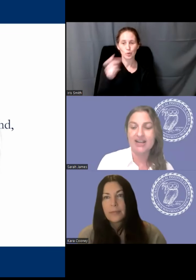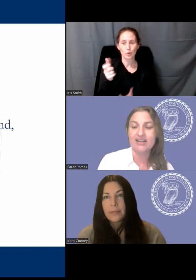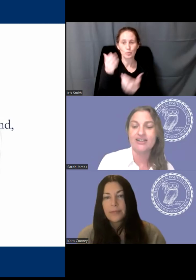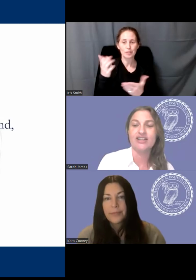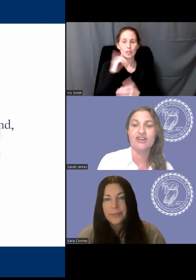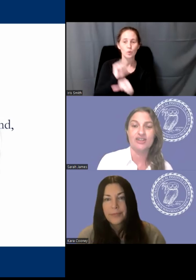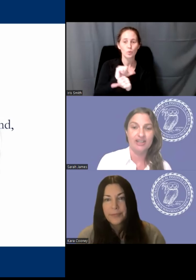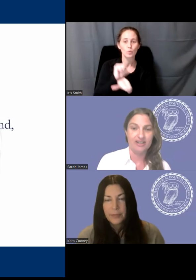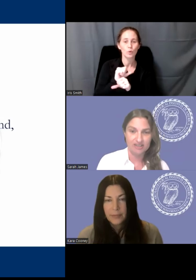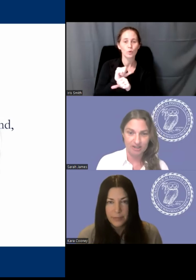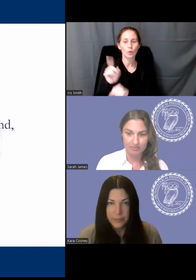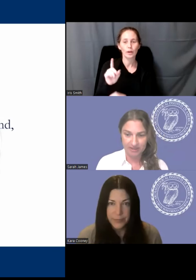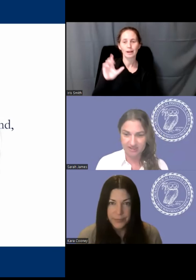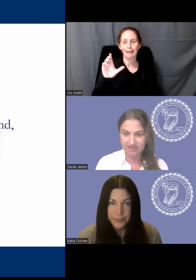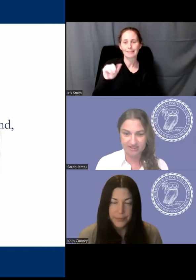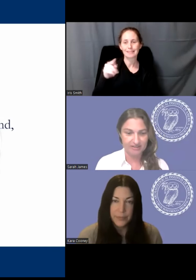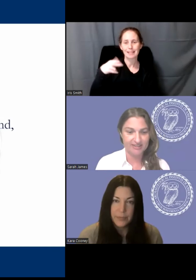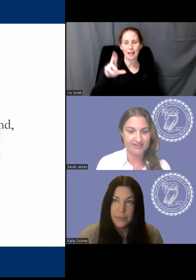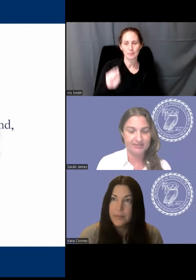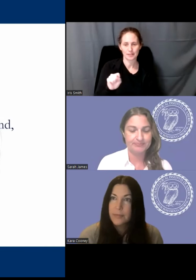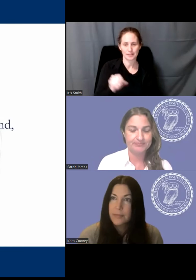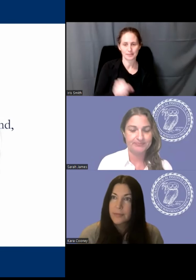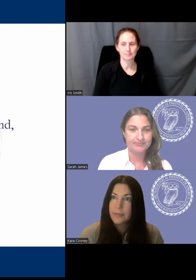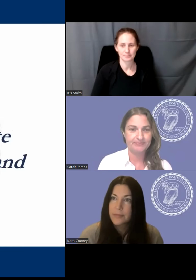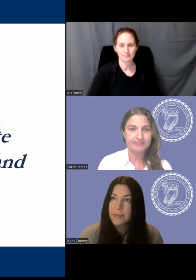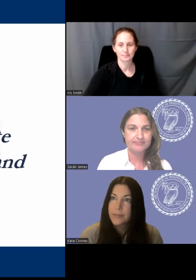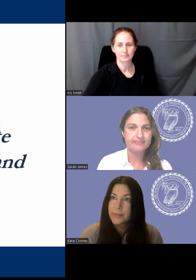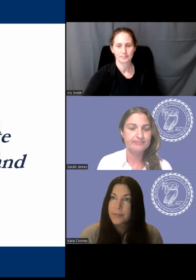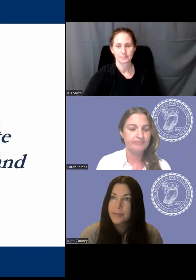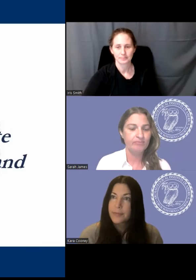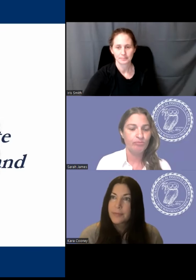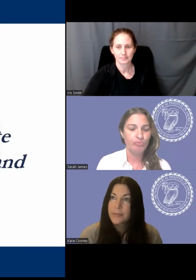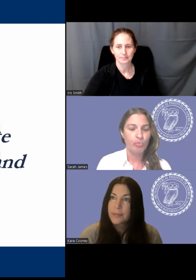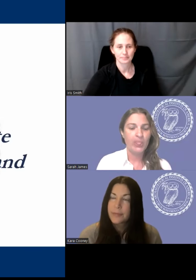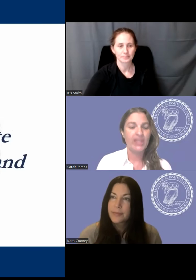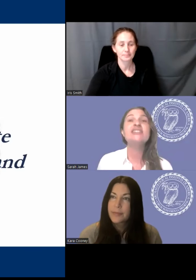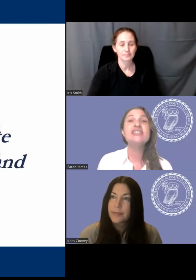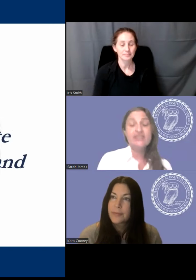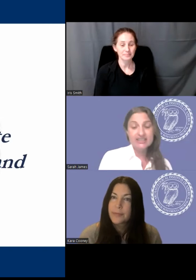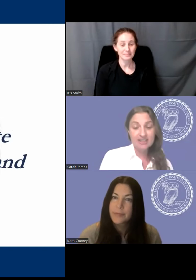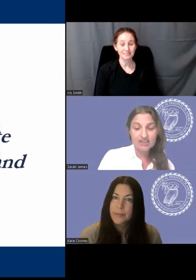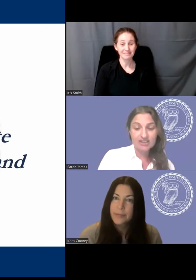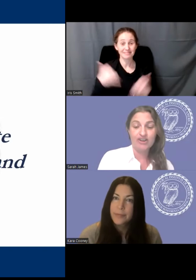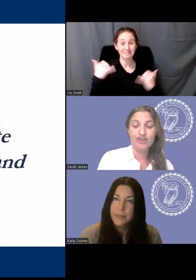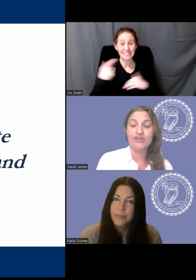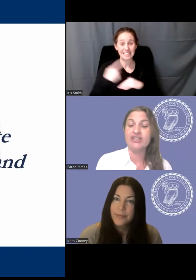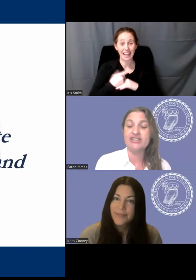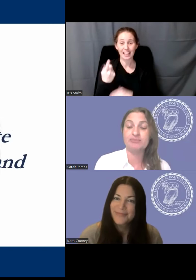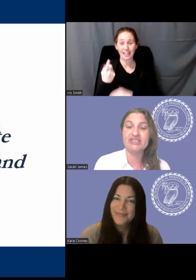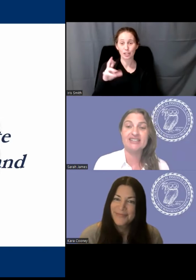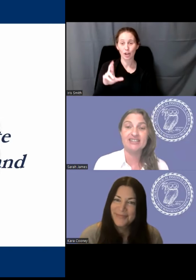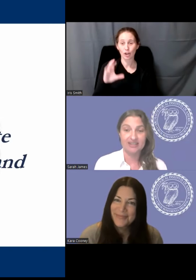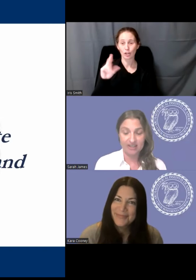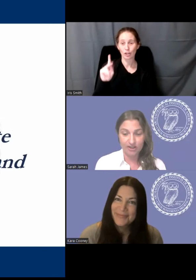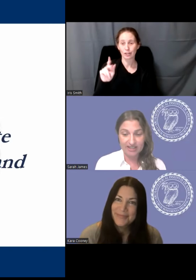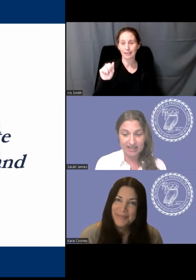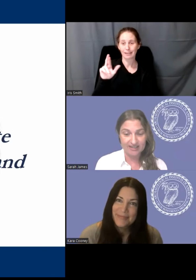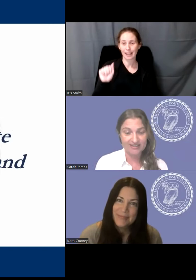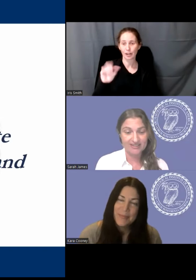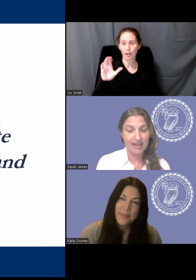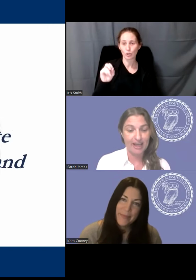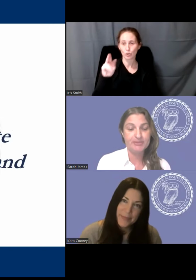Hour and the Archaeology Abridged series. This evening, Dr. Kara Cooney is presenting The